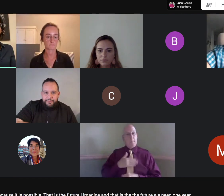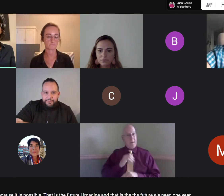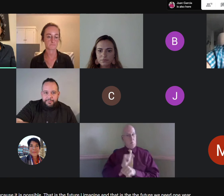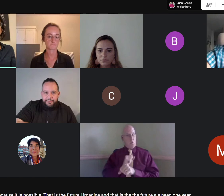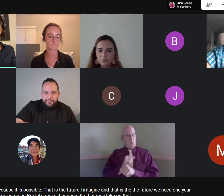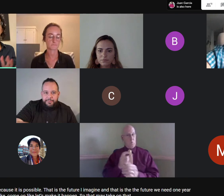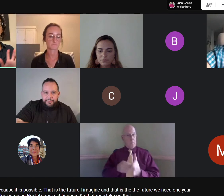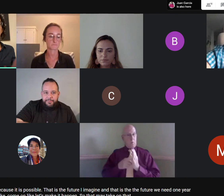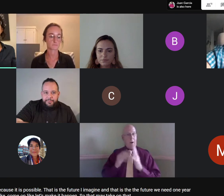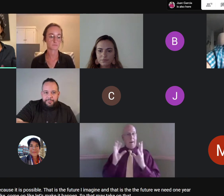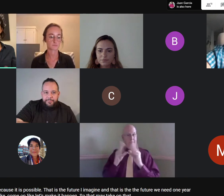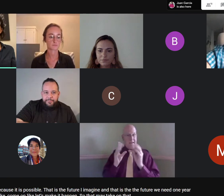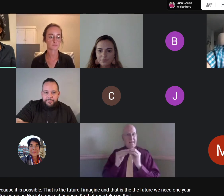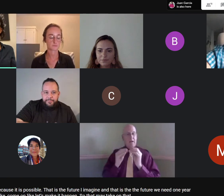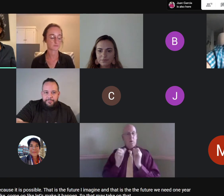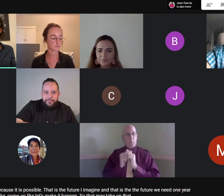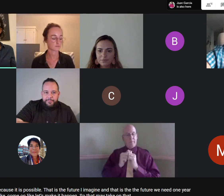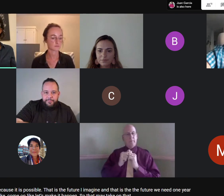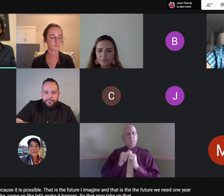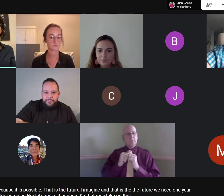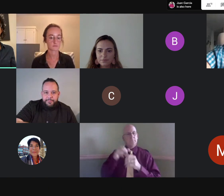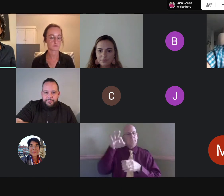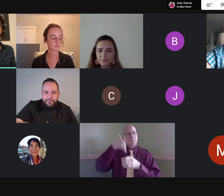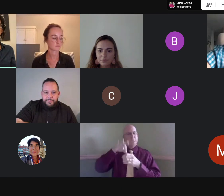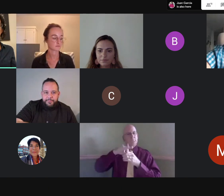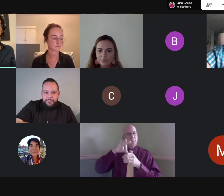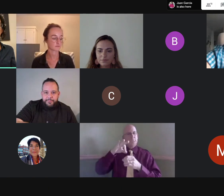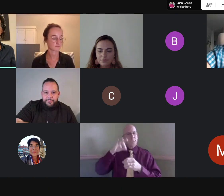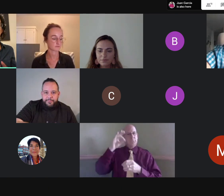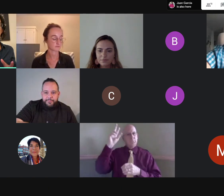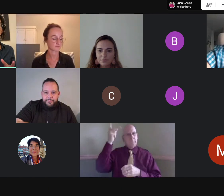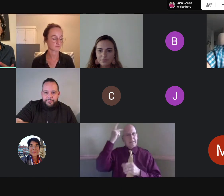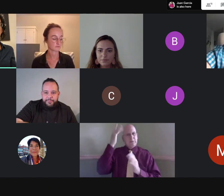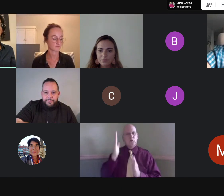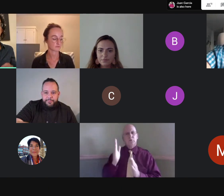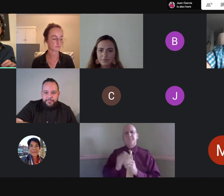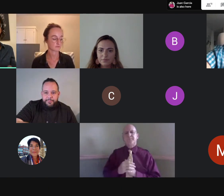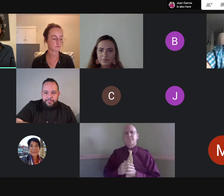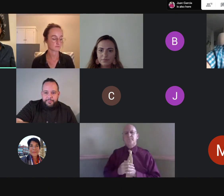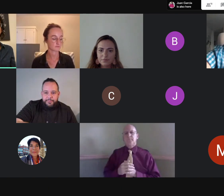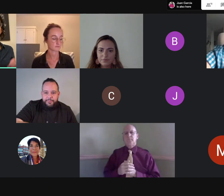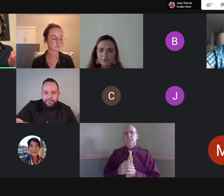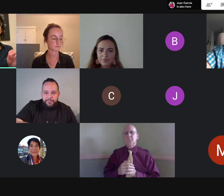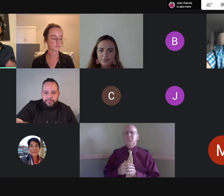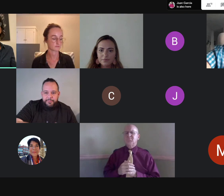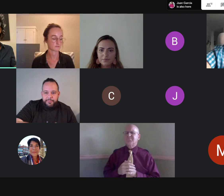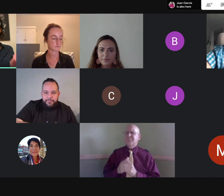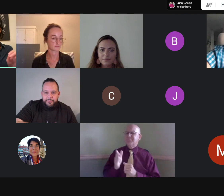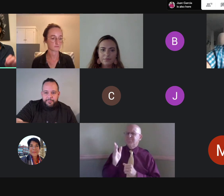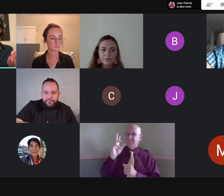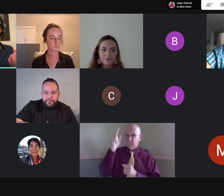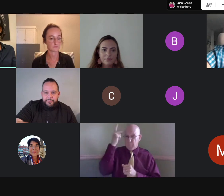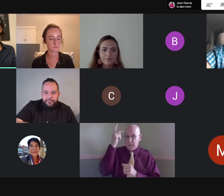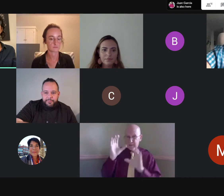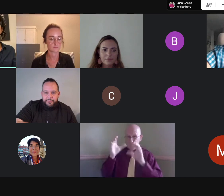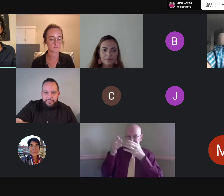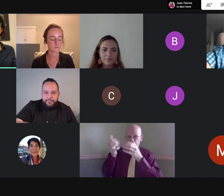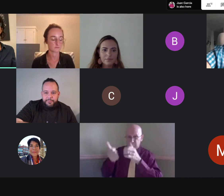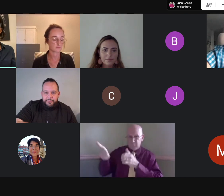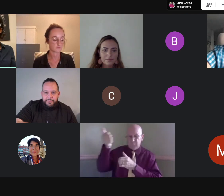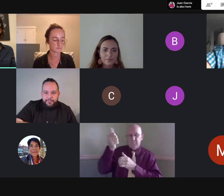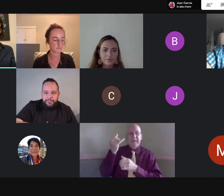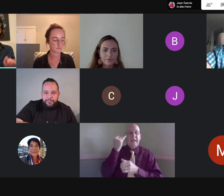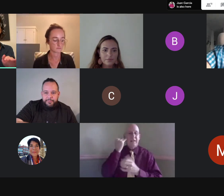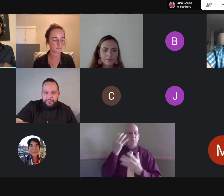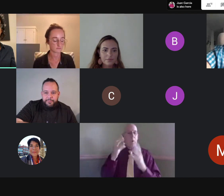meetings with elected officials. And elected officials want, if you're having a meeting